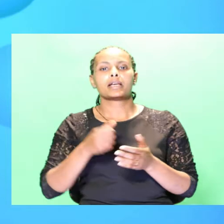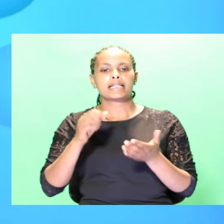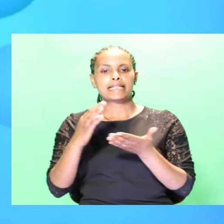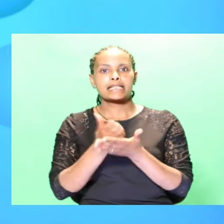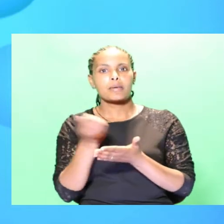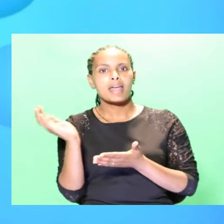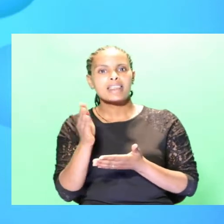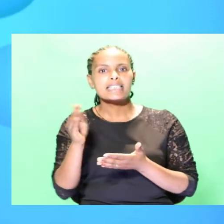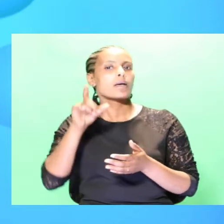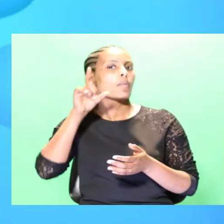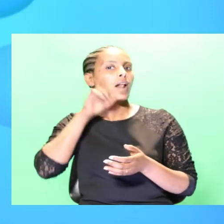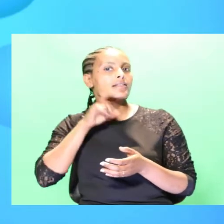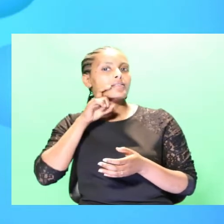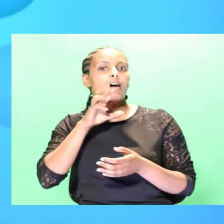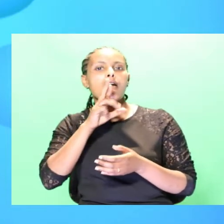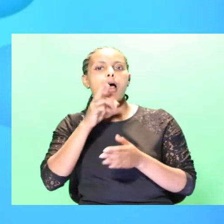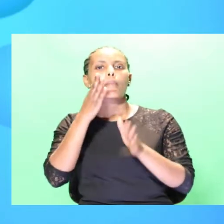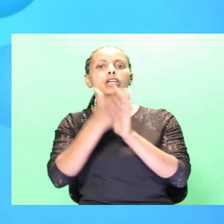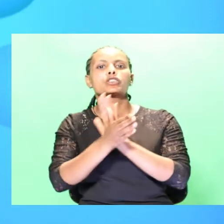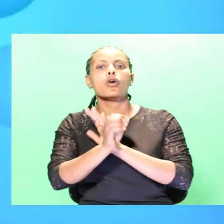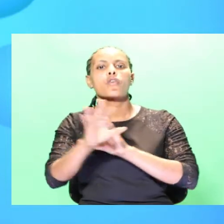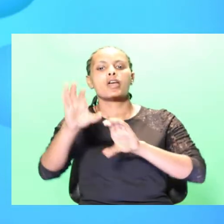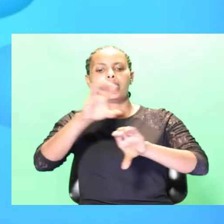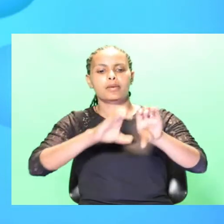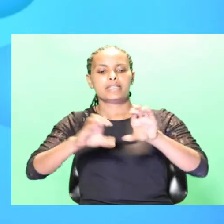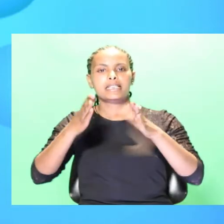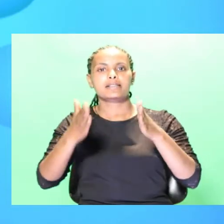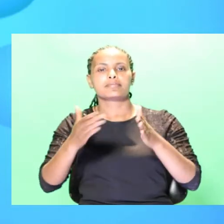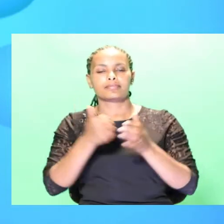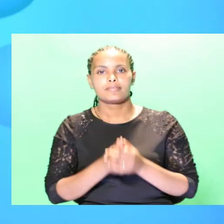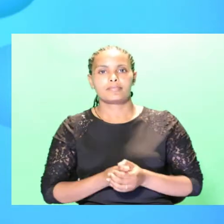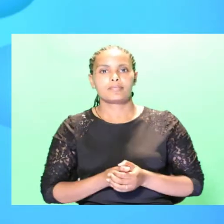Cement, plastics are also applications of chemistry.